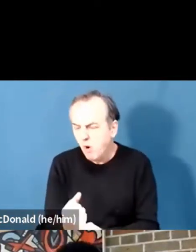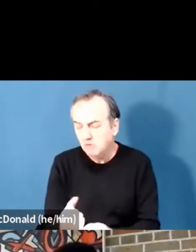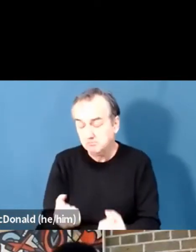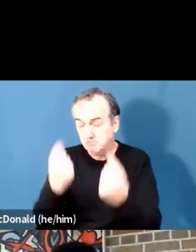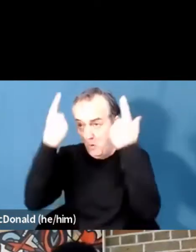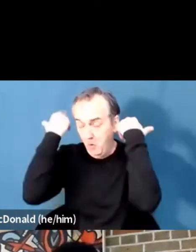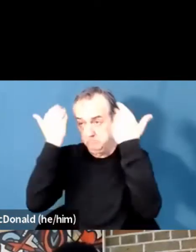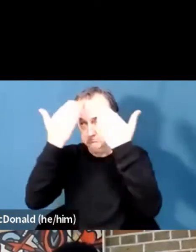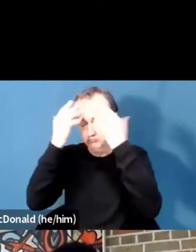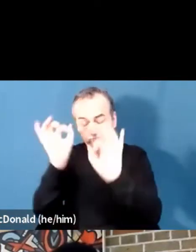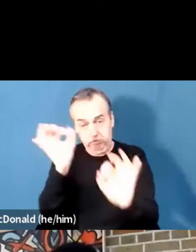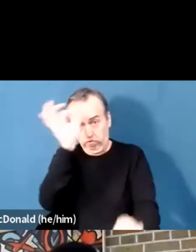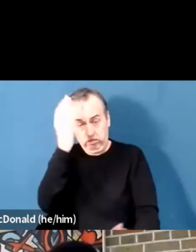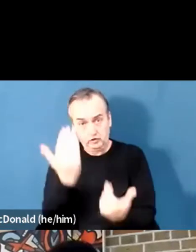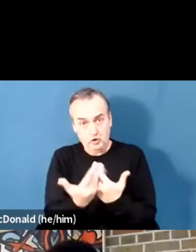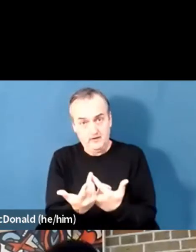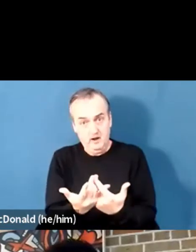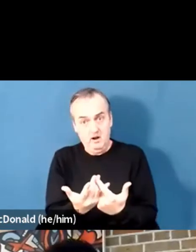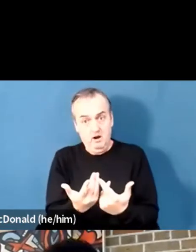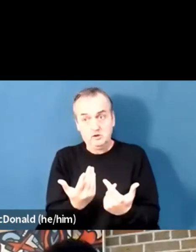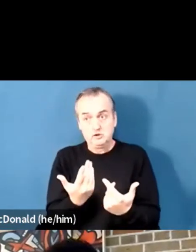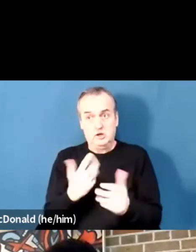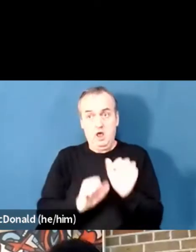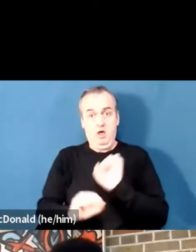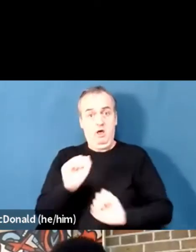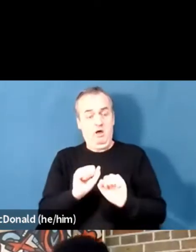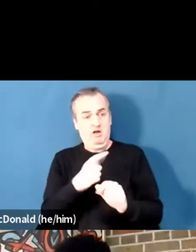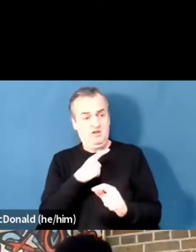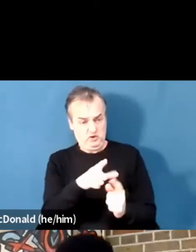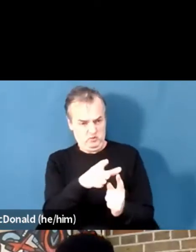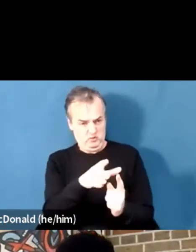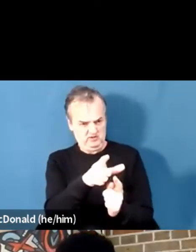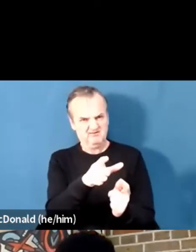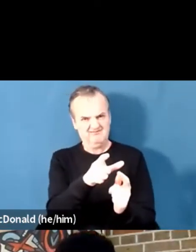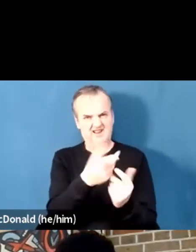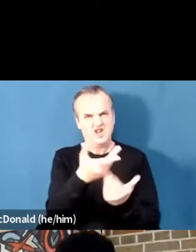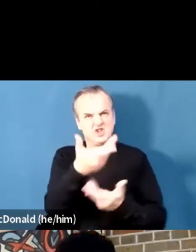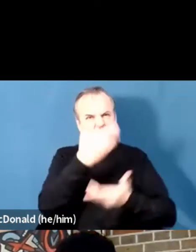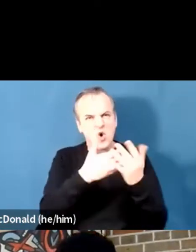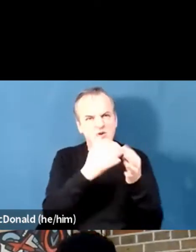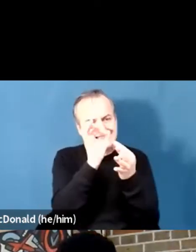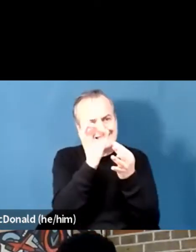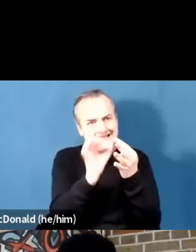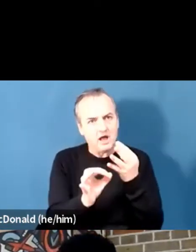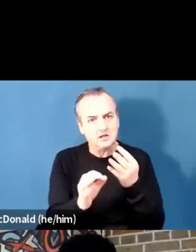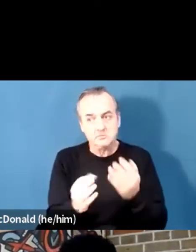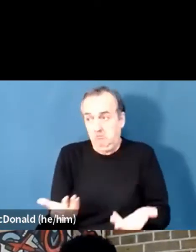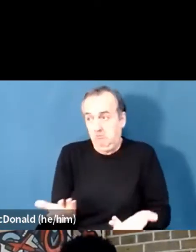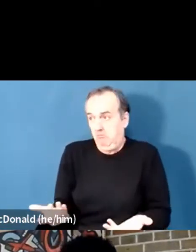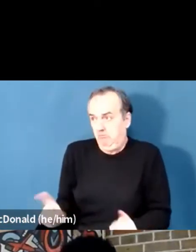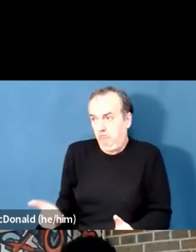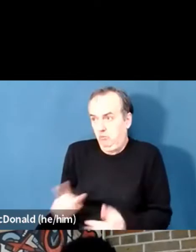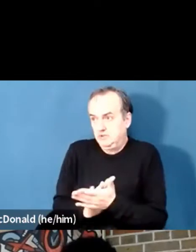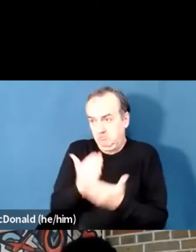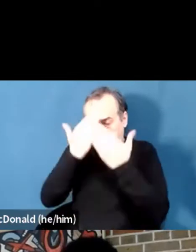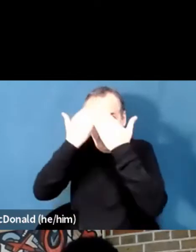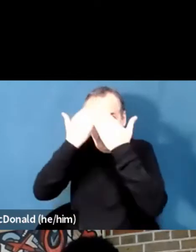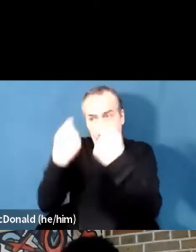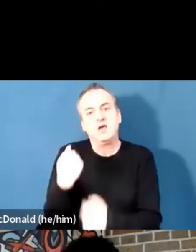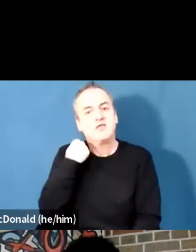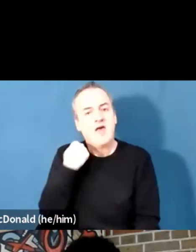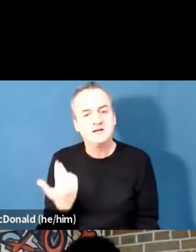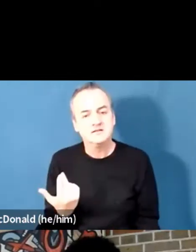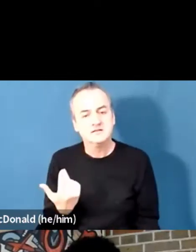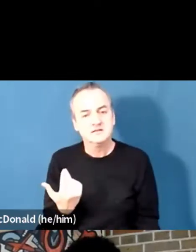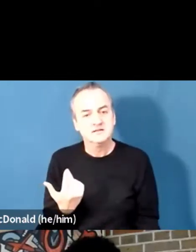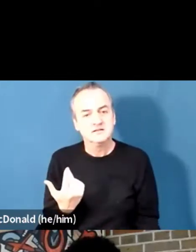to it? I just had no idea. And I just had to, they just wanted that strand breaking down, but I just had no clue. And yeah, I